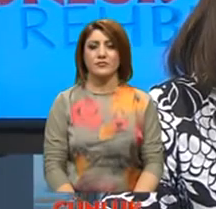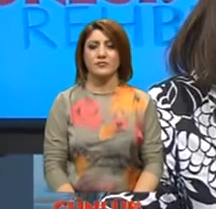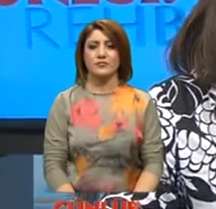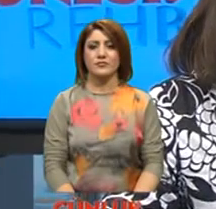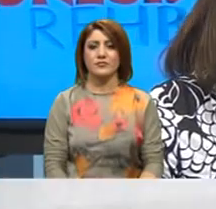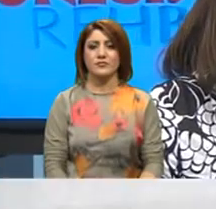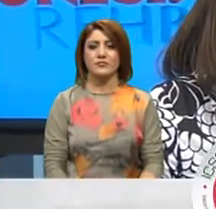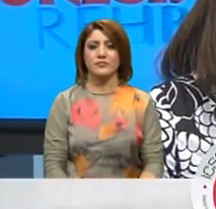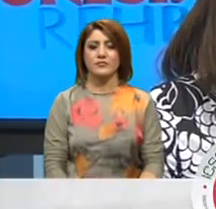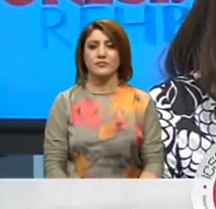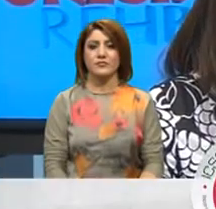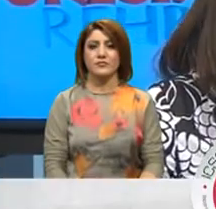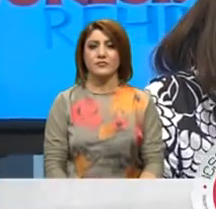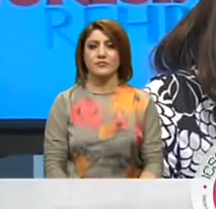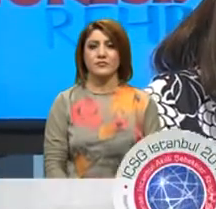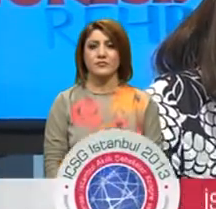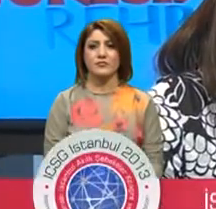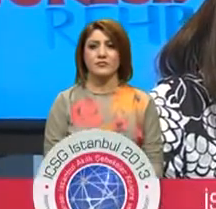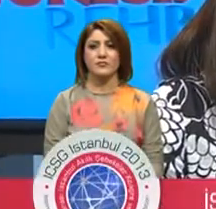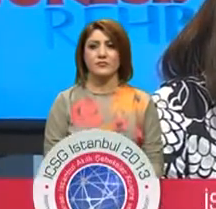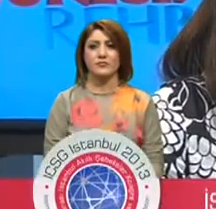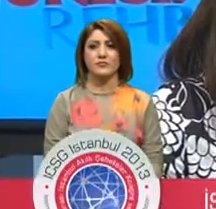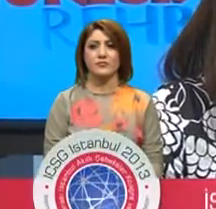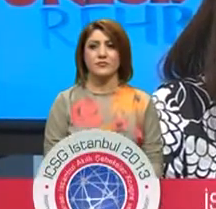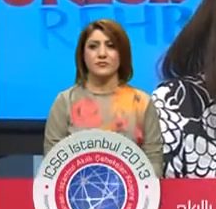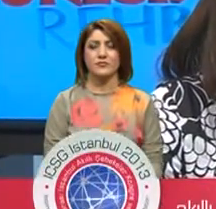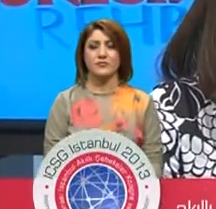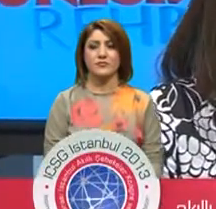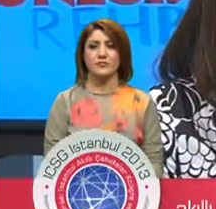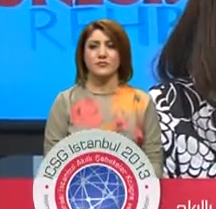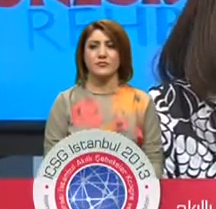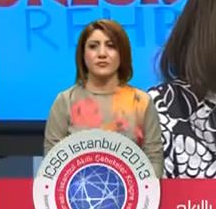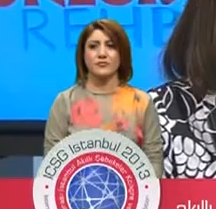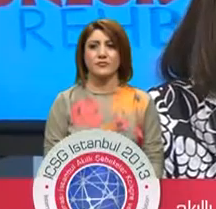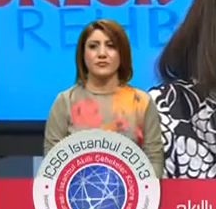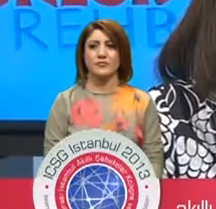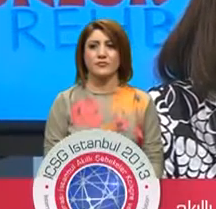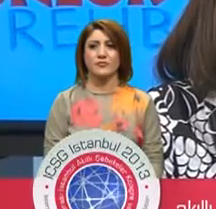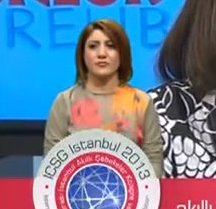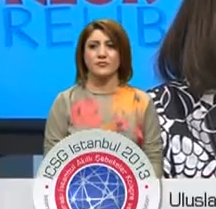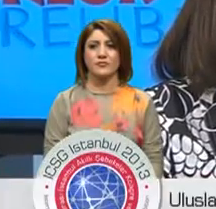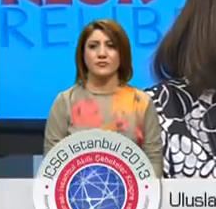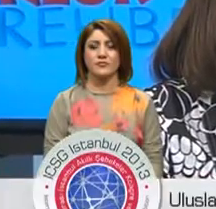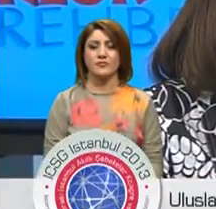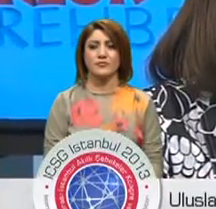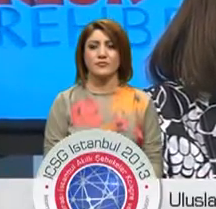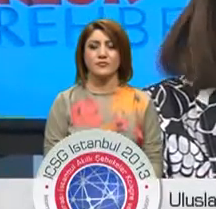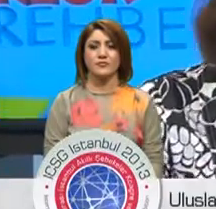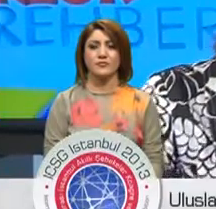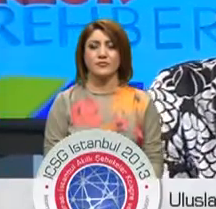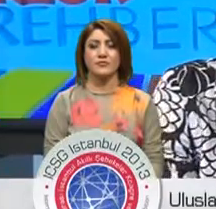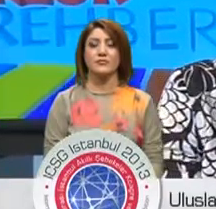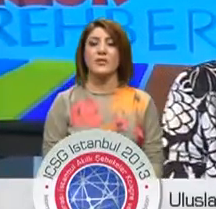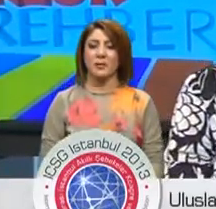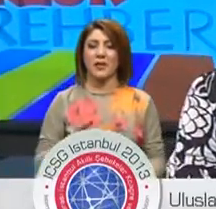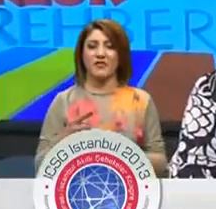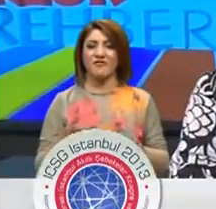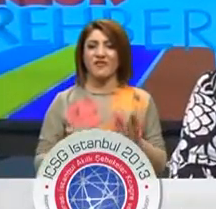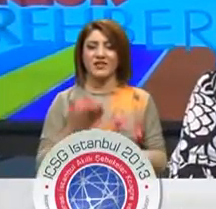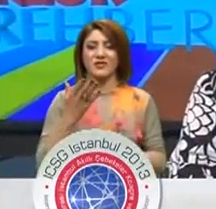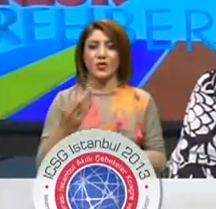become dedicated to Turkish and understand more of the features and the properties of Turkish. Biraz fazla